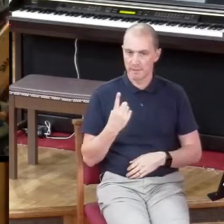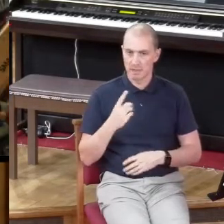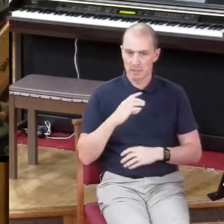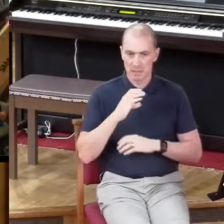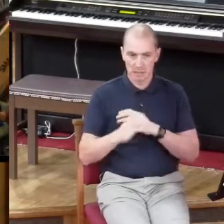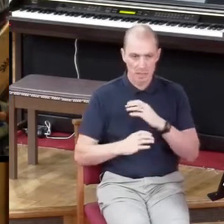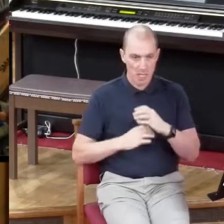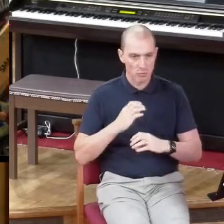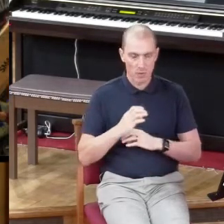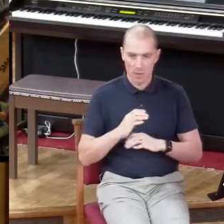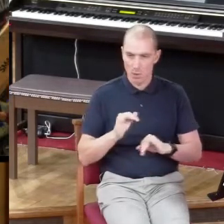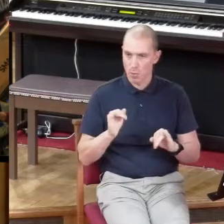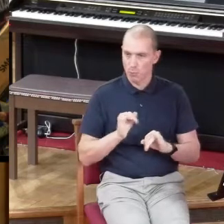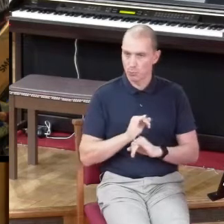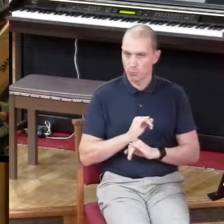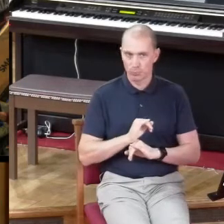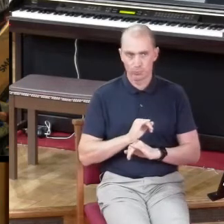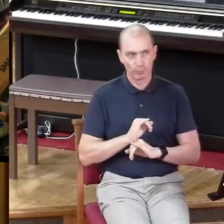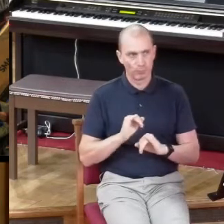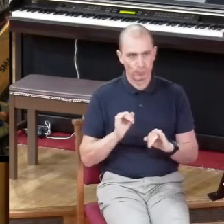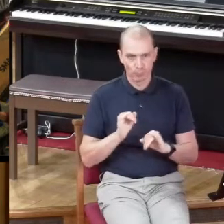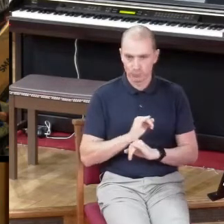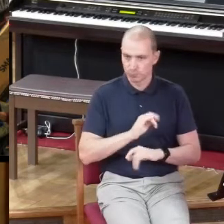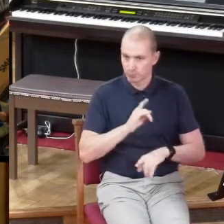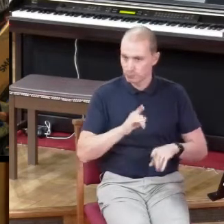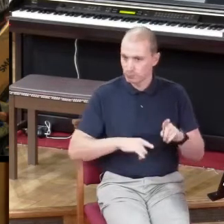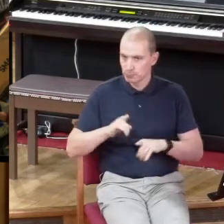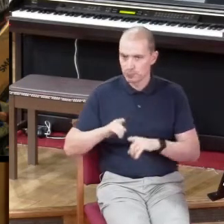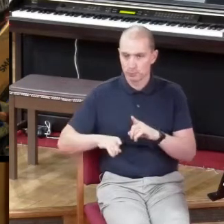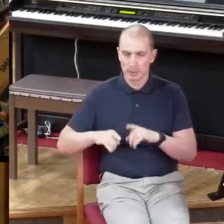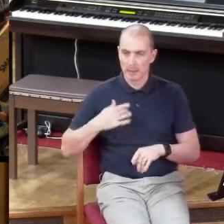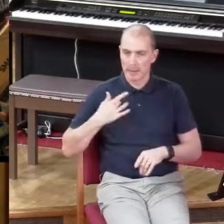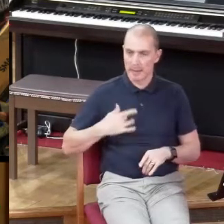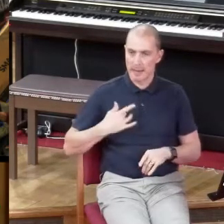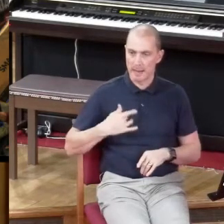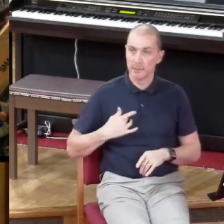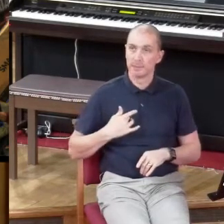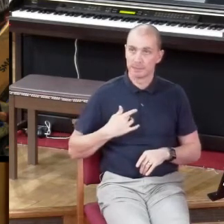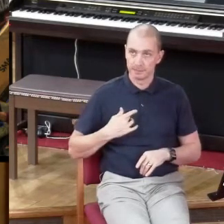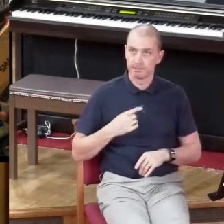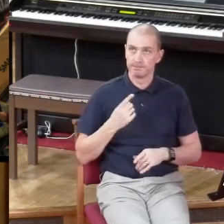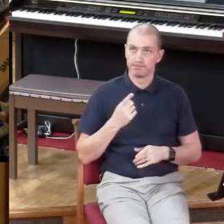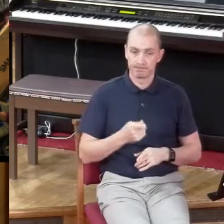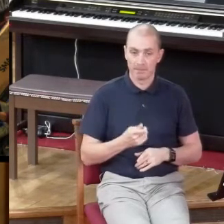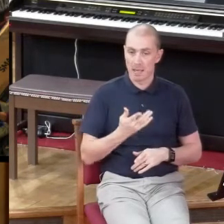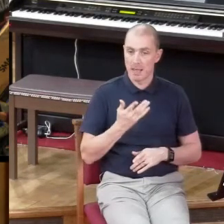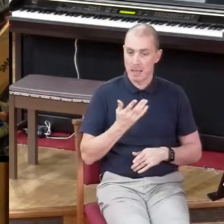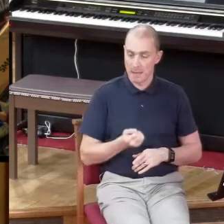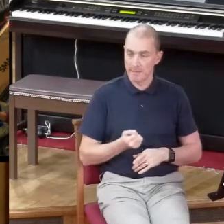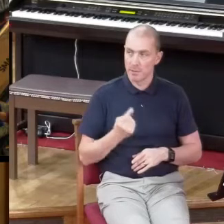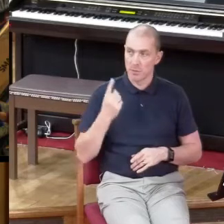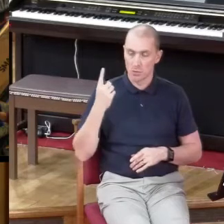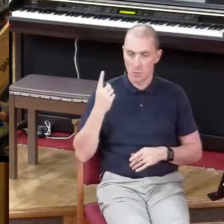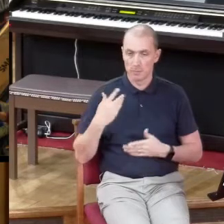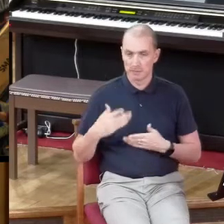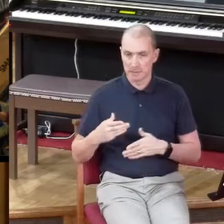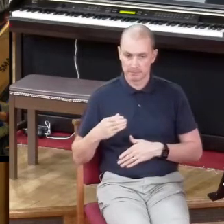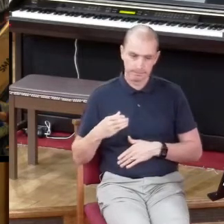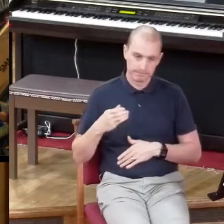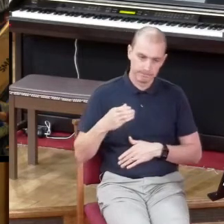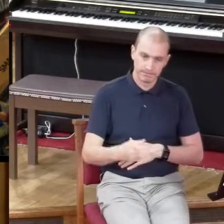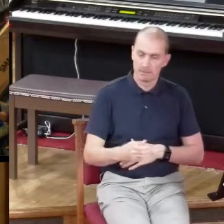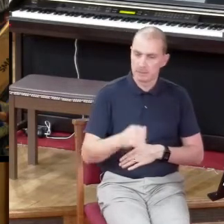cross. There is a Son of God who loved me and gave himself for me. And we have the Bible,